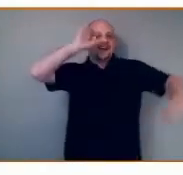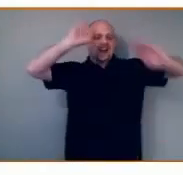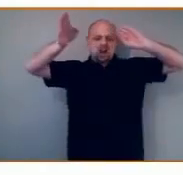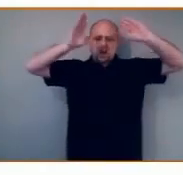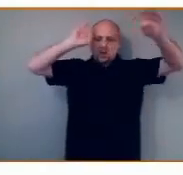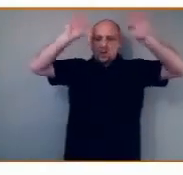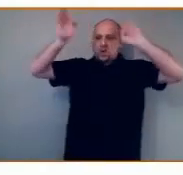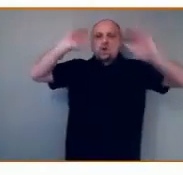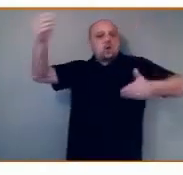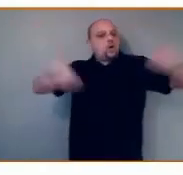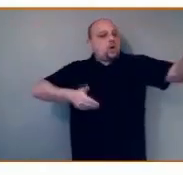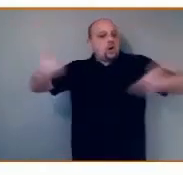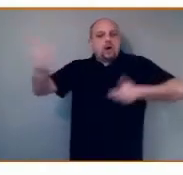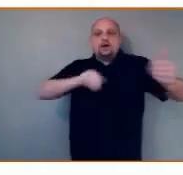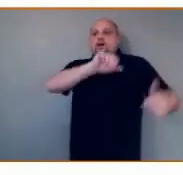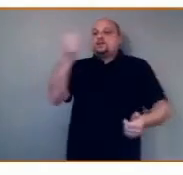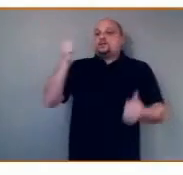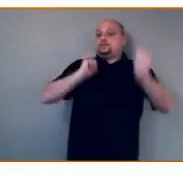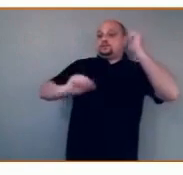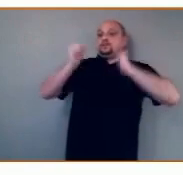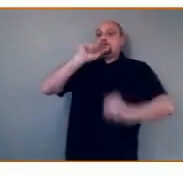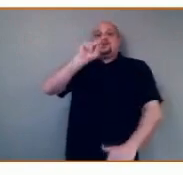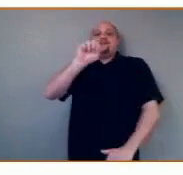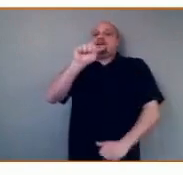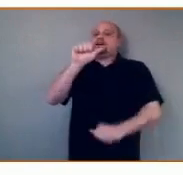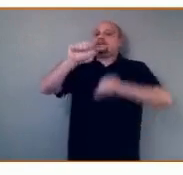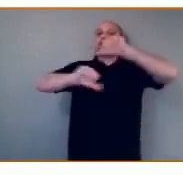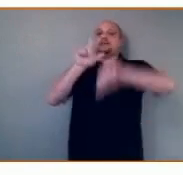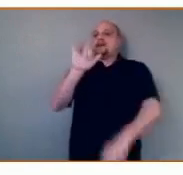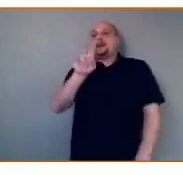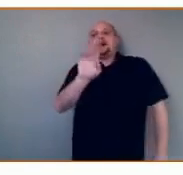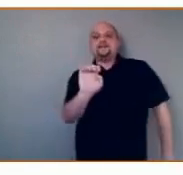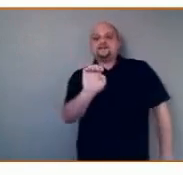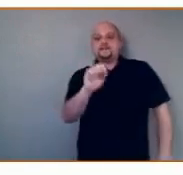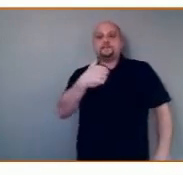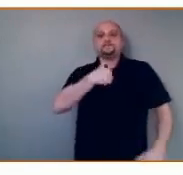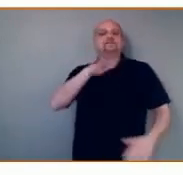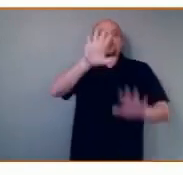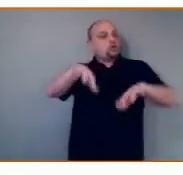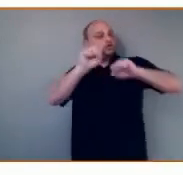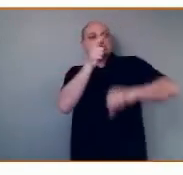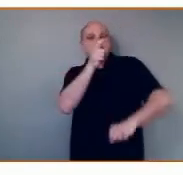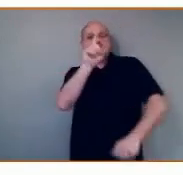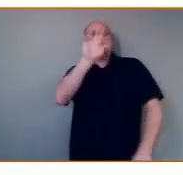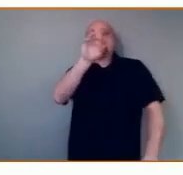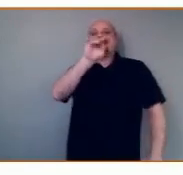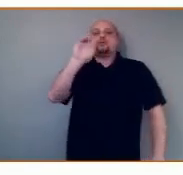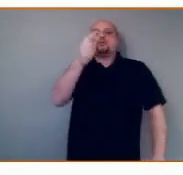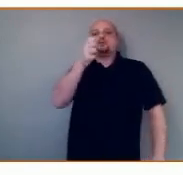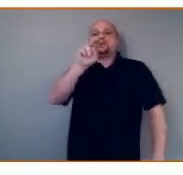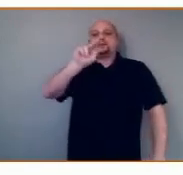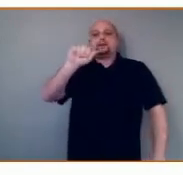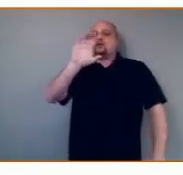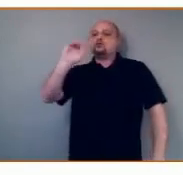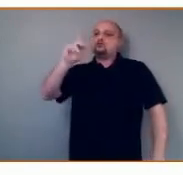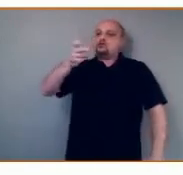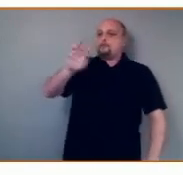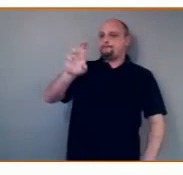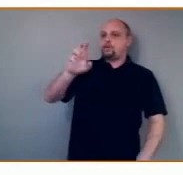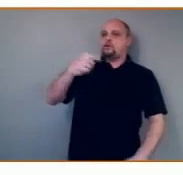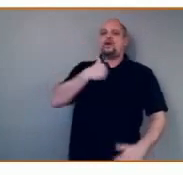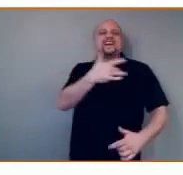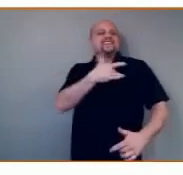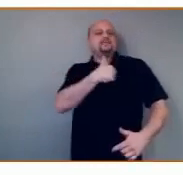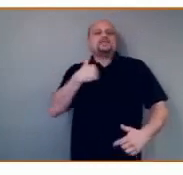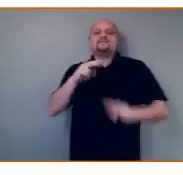Hello and welcome to another episode of NASA Science Live. I'm your host, Dr. Mujige Cooper, and we are so excited you could